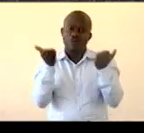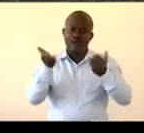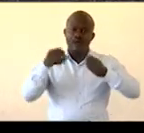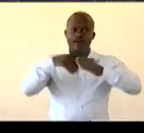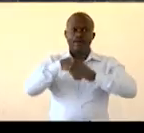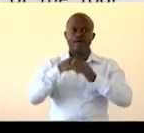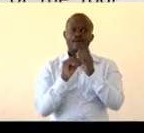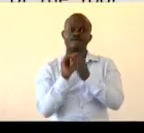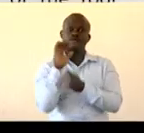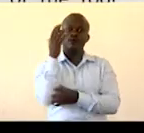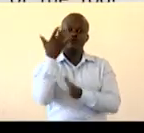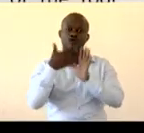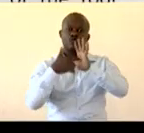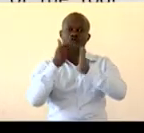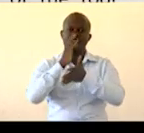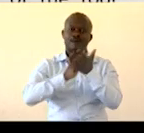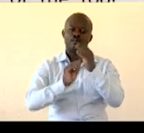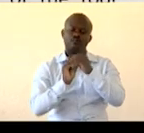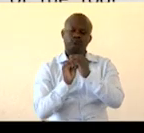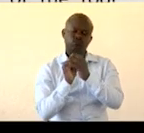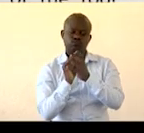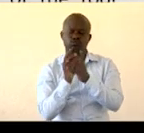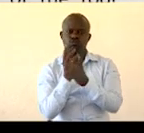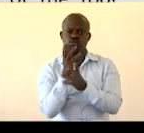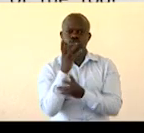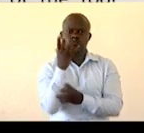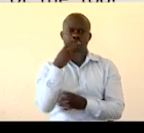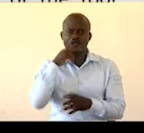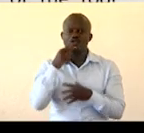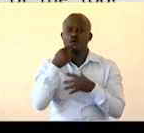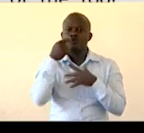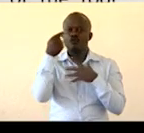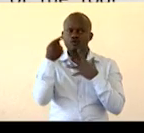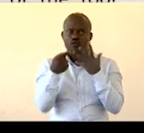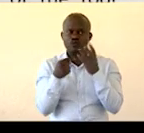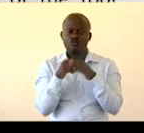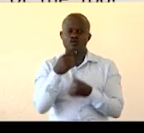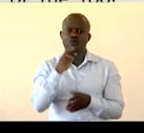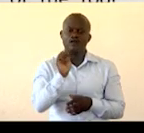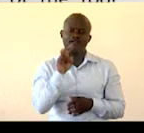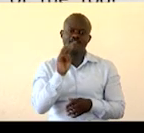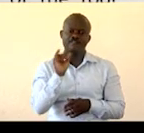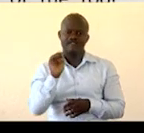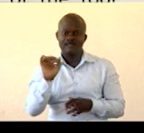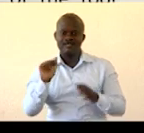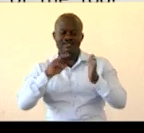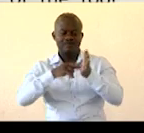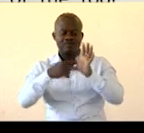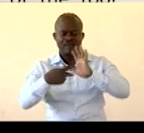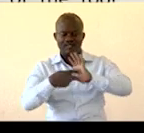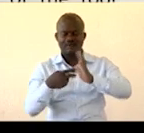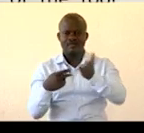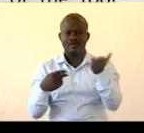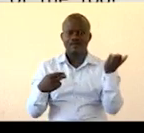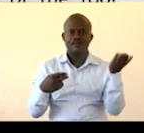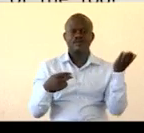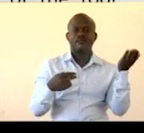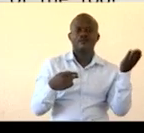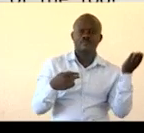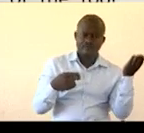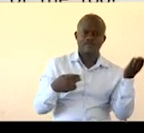plants show some growth in response to gravity. That means plants